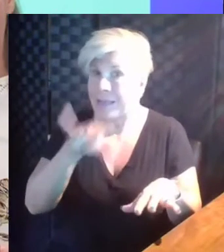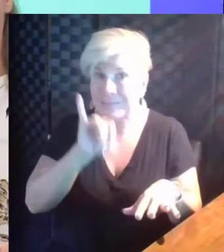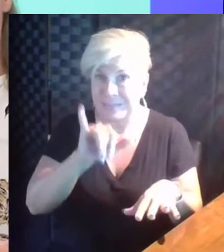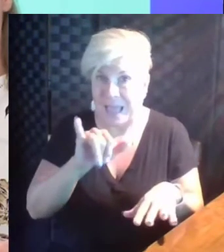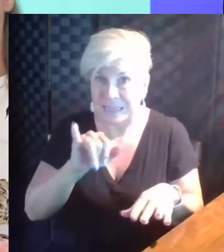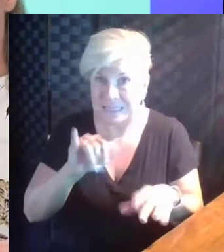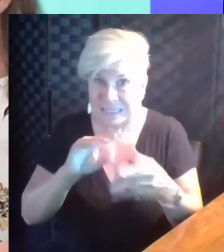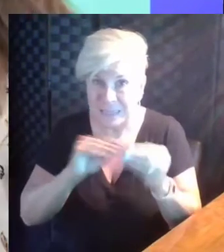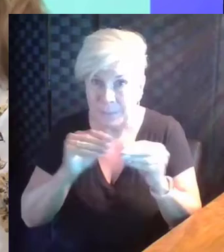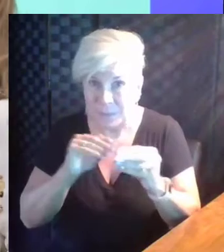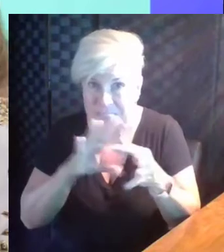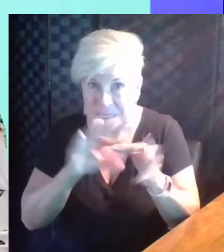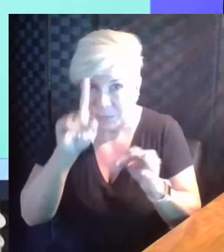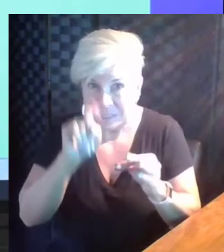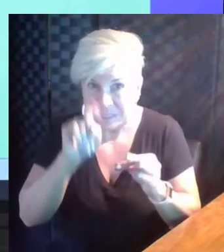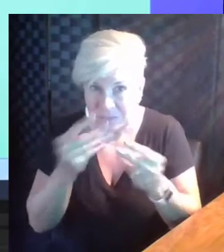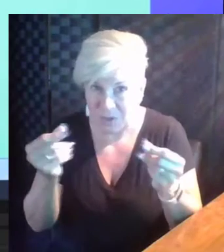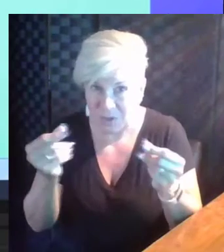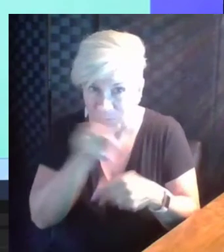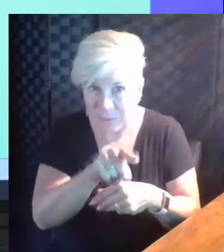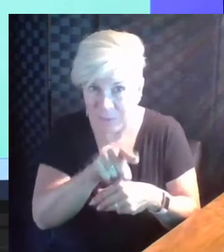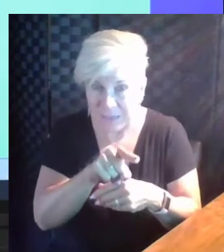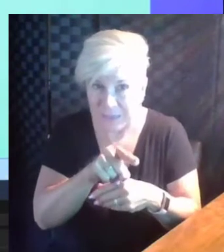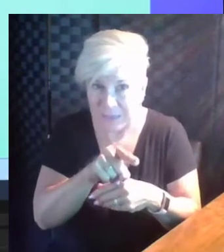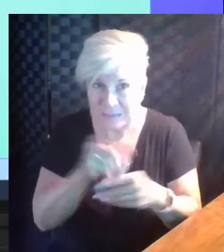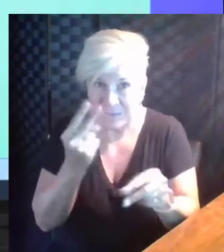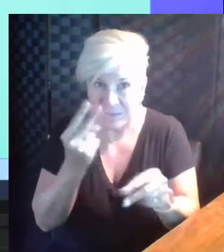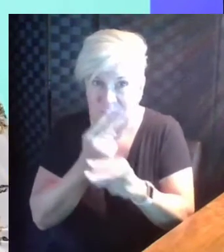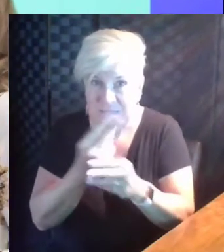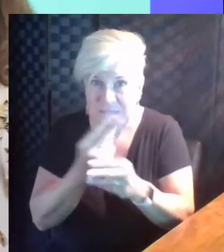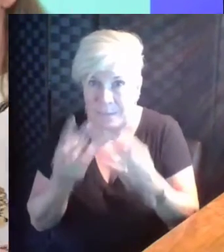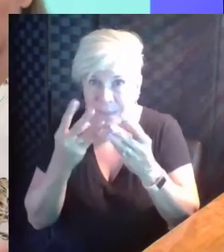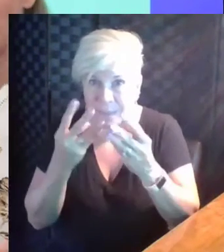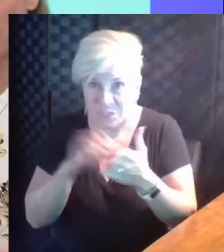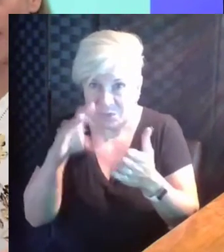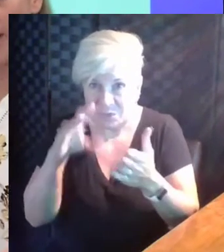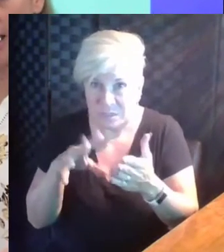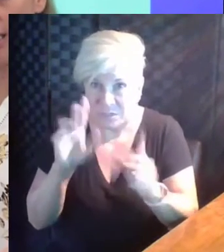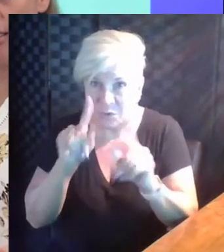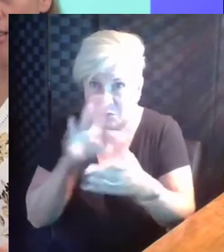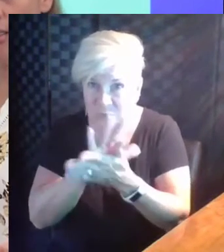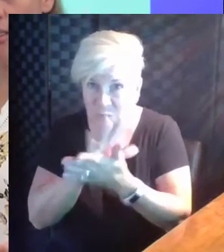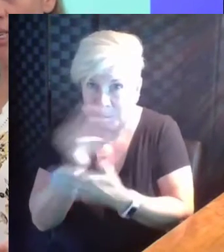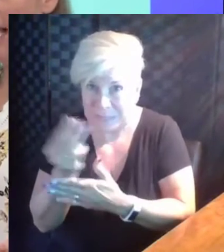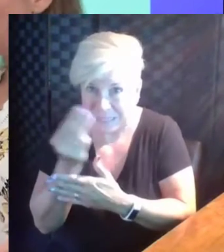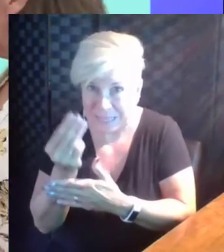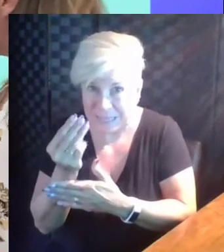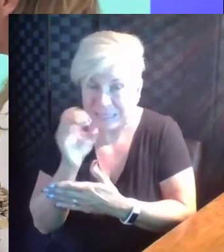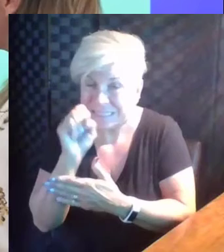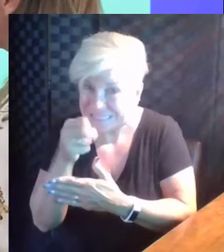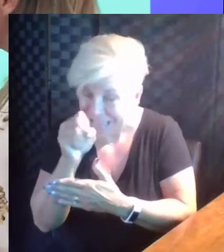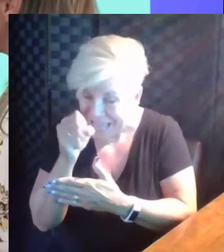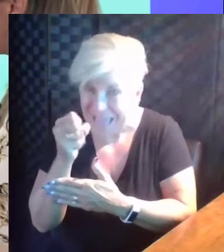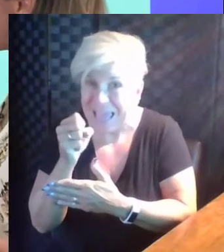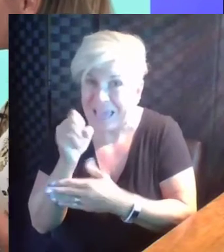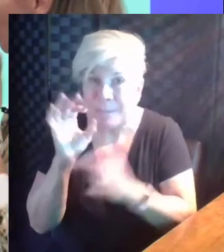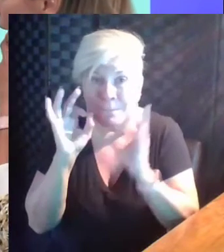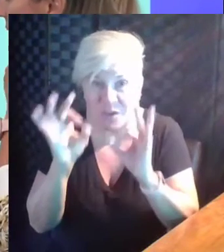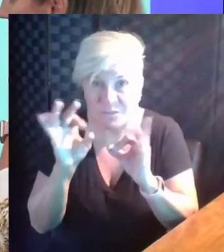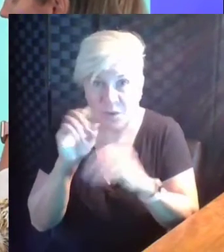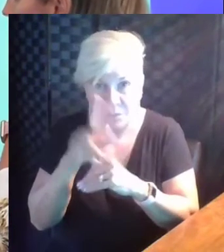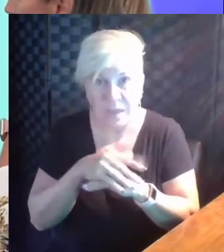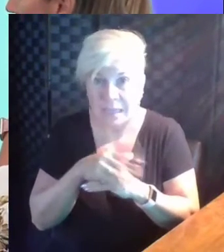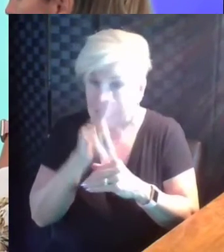isn't that the equation we need to solve right here to figure out how many students are at school on Monday? Yeah,